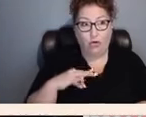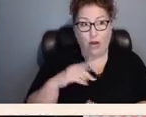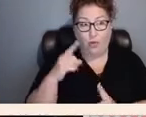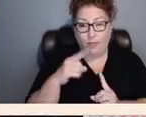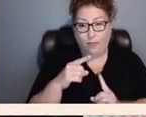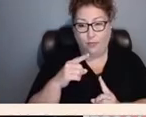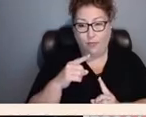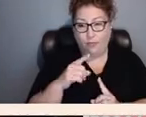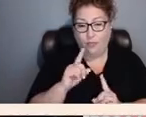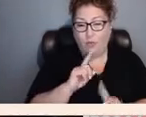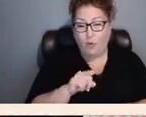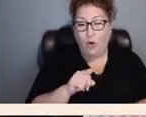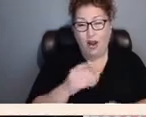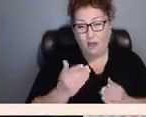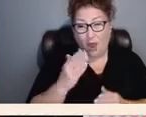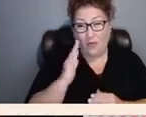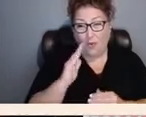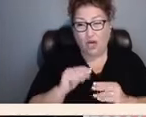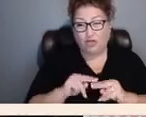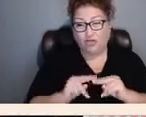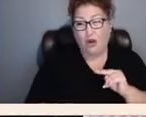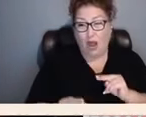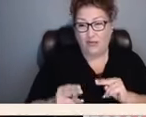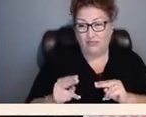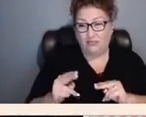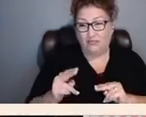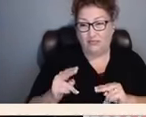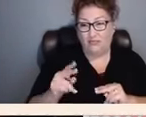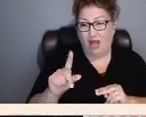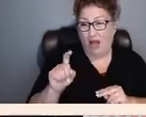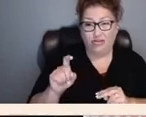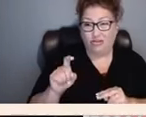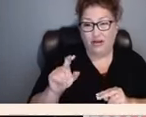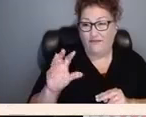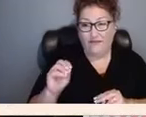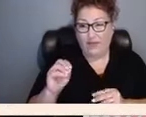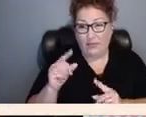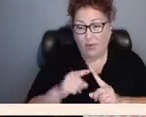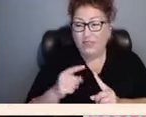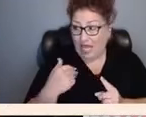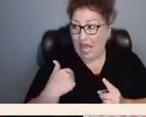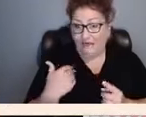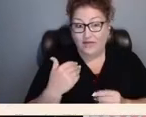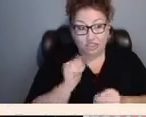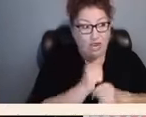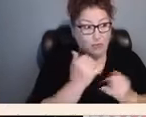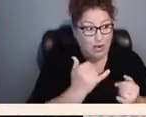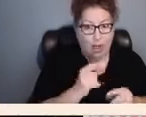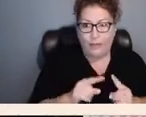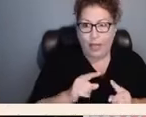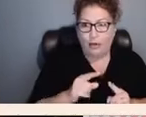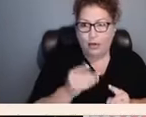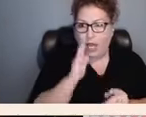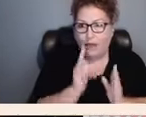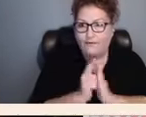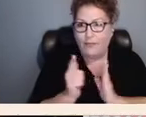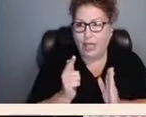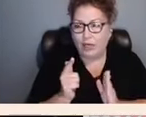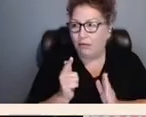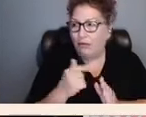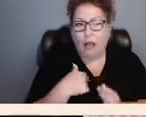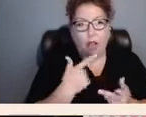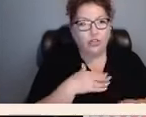150 points. At which, you know, I have a job right now, but God forbid it were to end tomorrow and I start looking for a job next